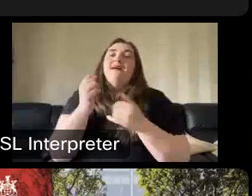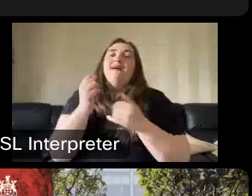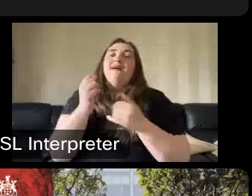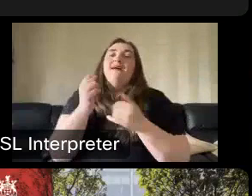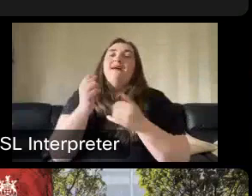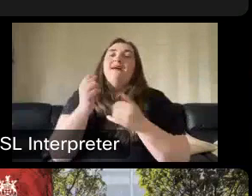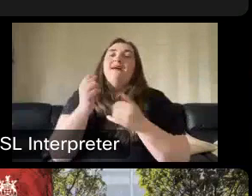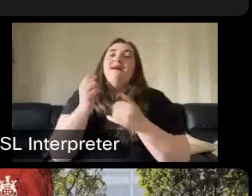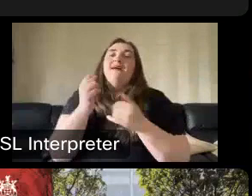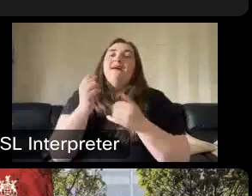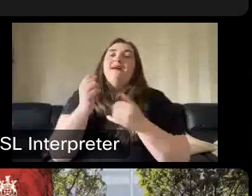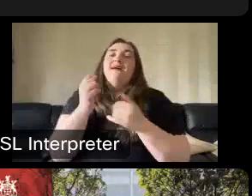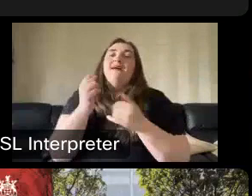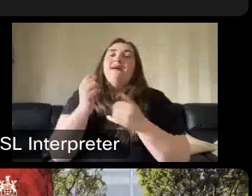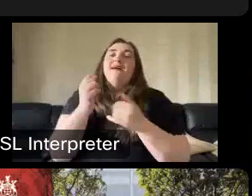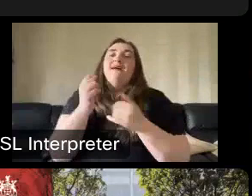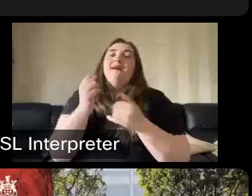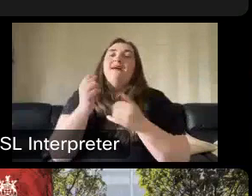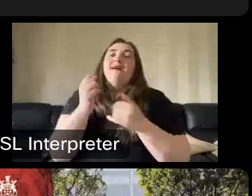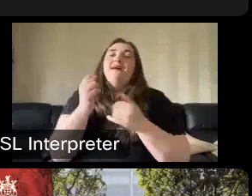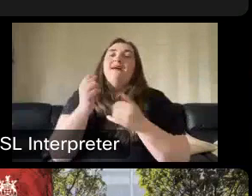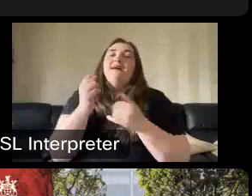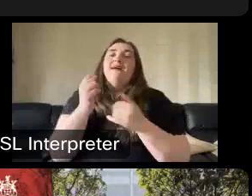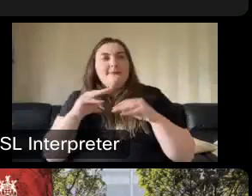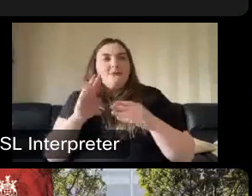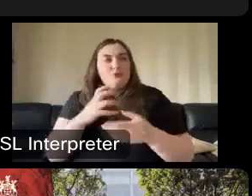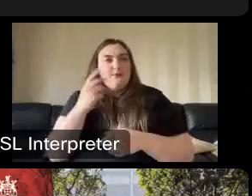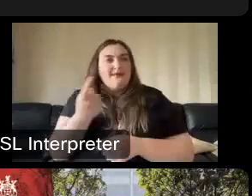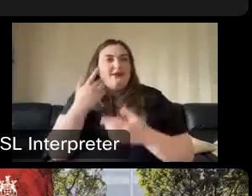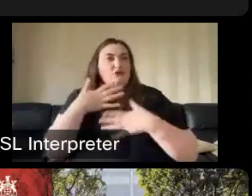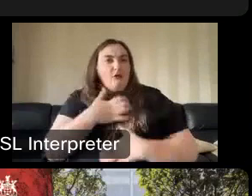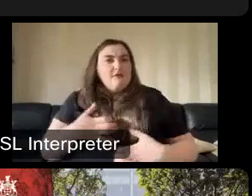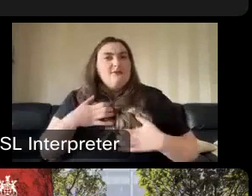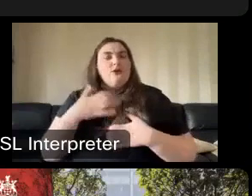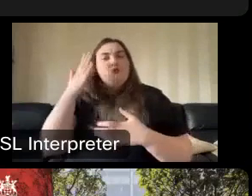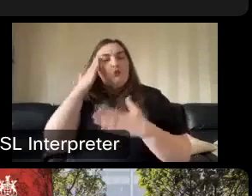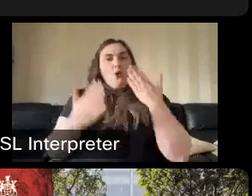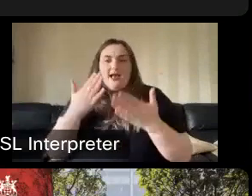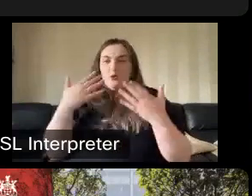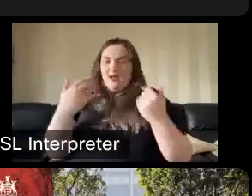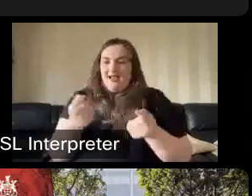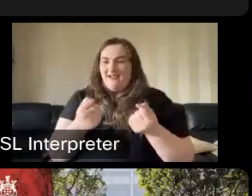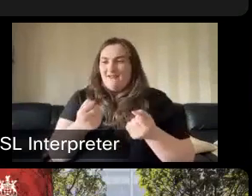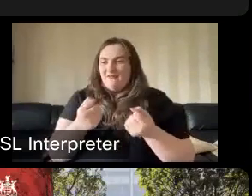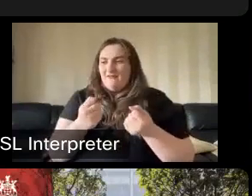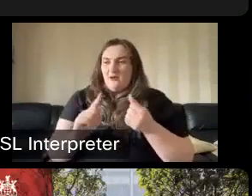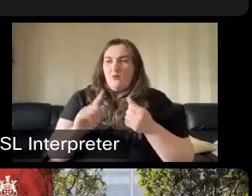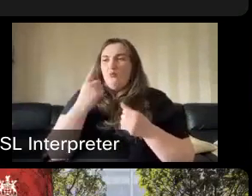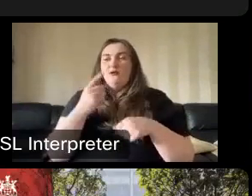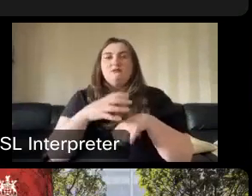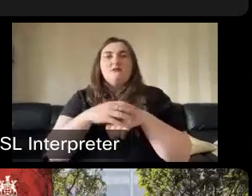this out, but we want to train people to be comfortable and to know how to have an initial once-off